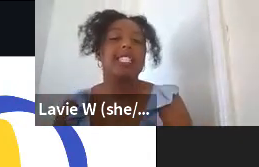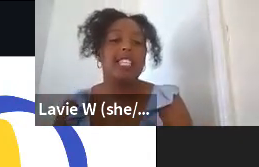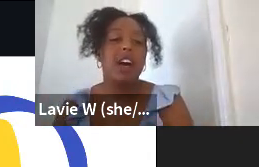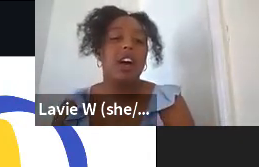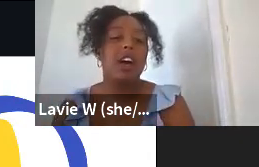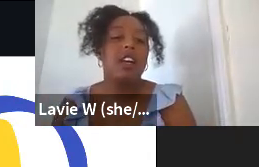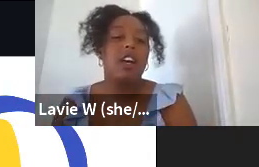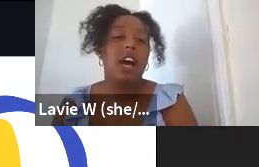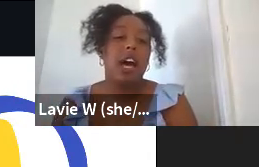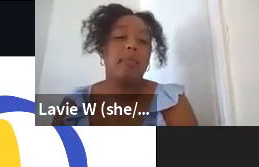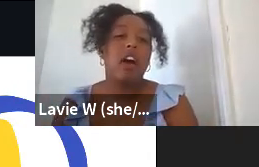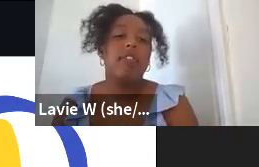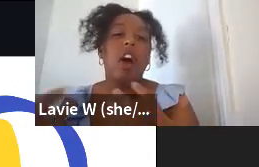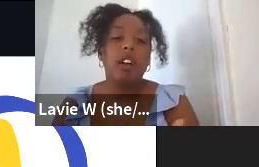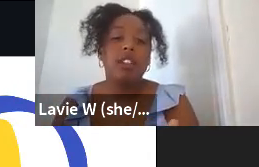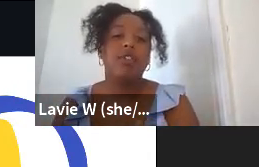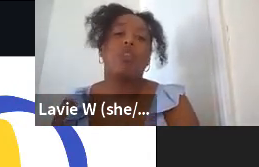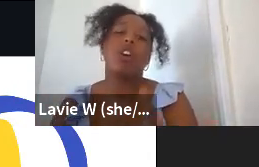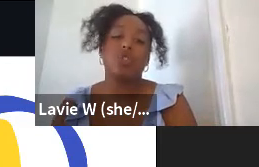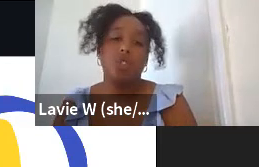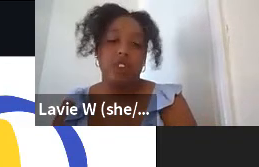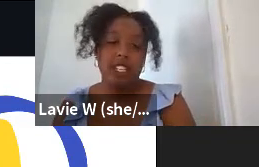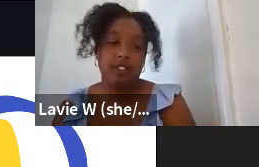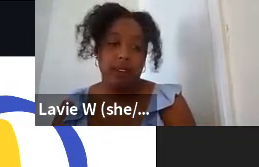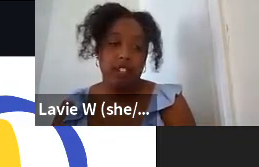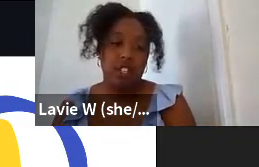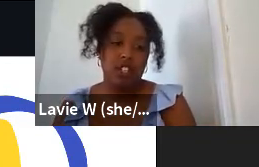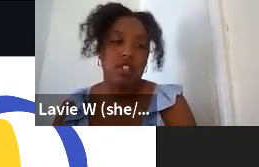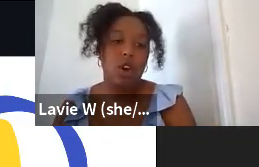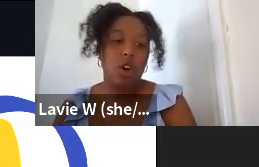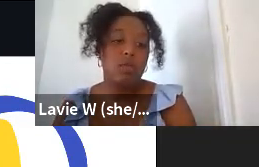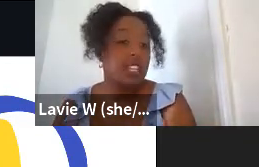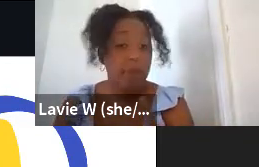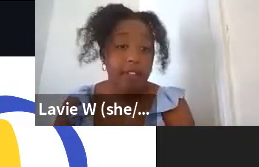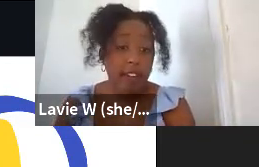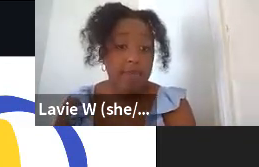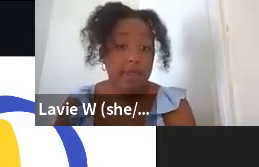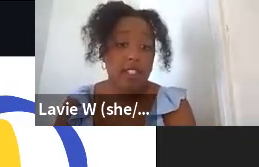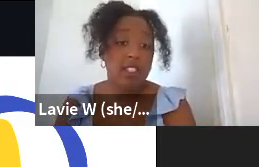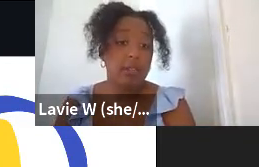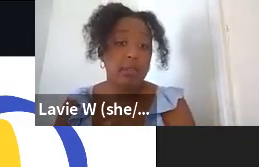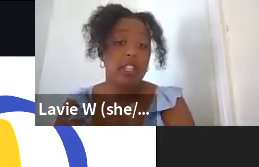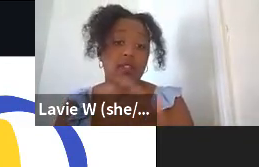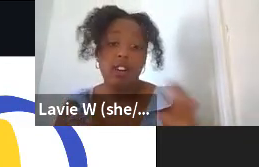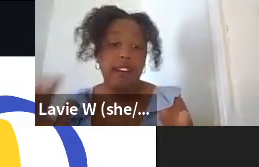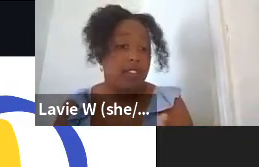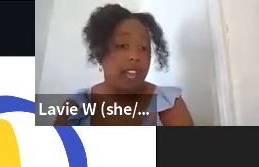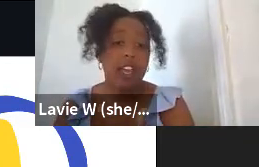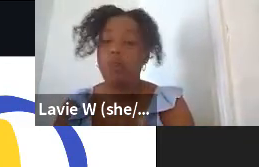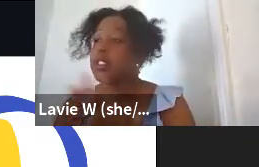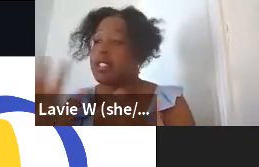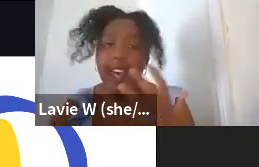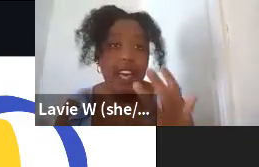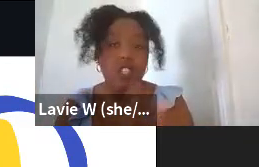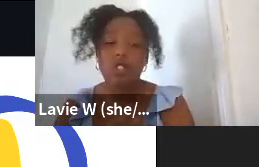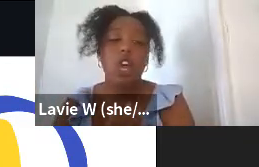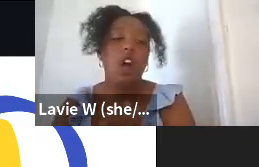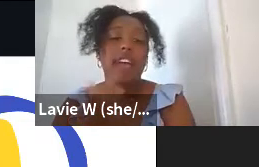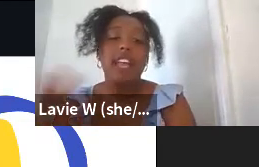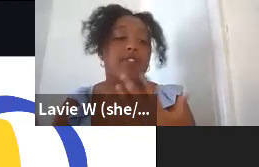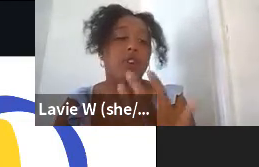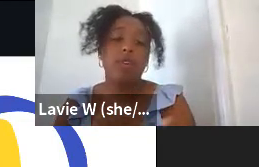an idea of art for cultural transformation. So take about 5 minutes to complete a rough outline or a